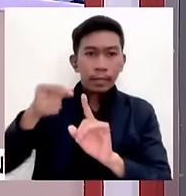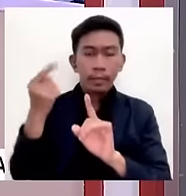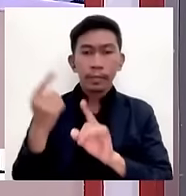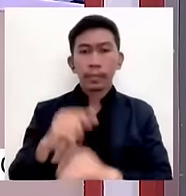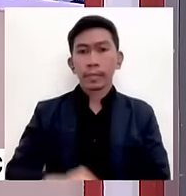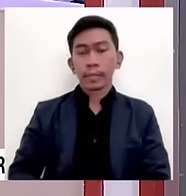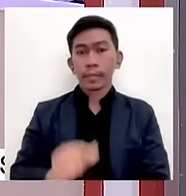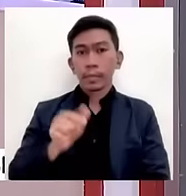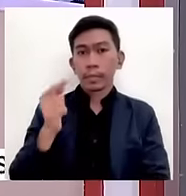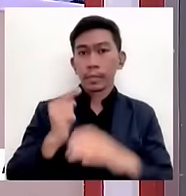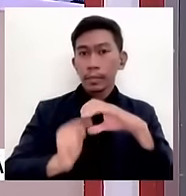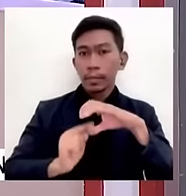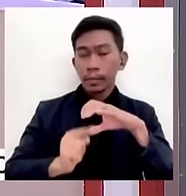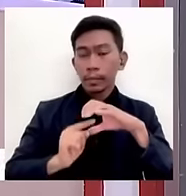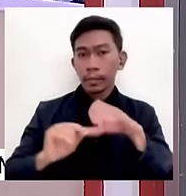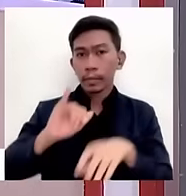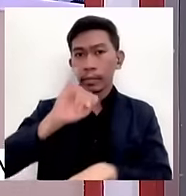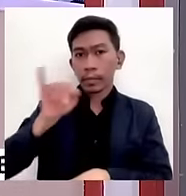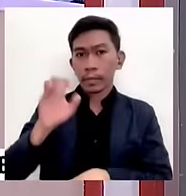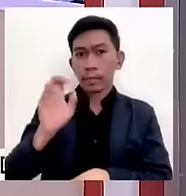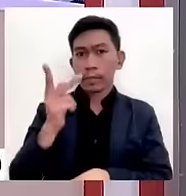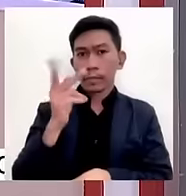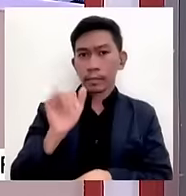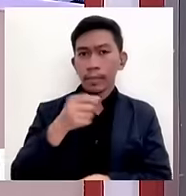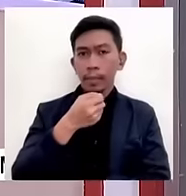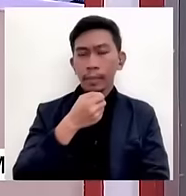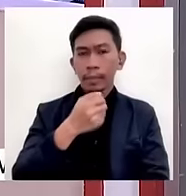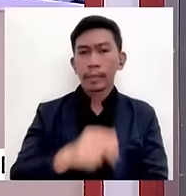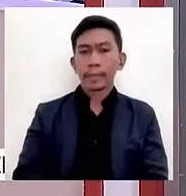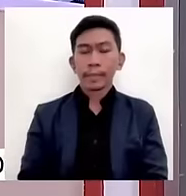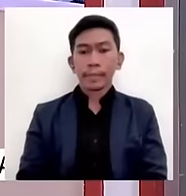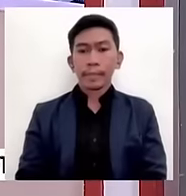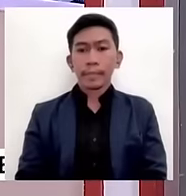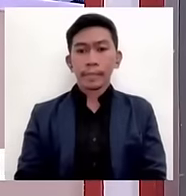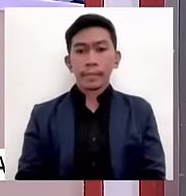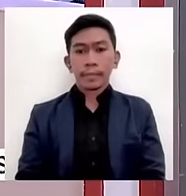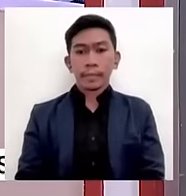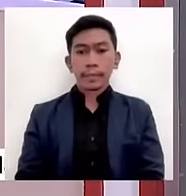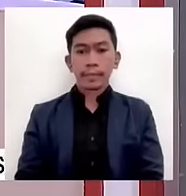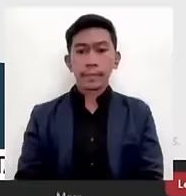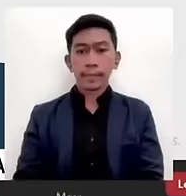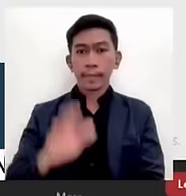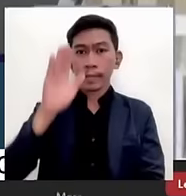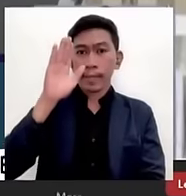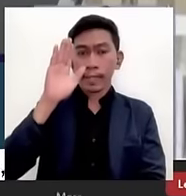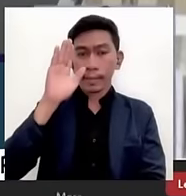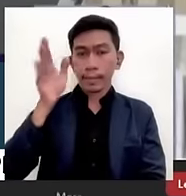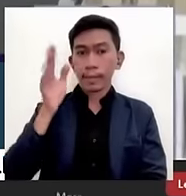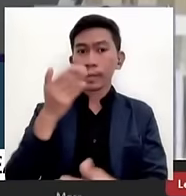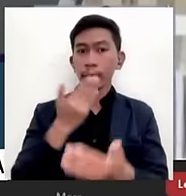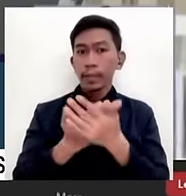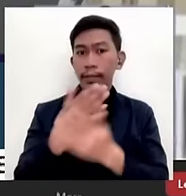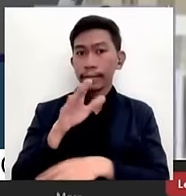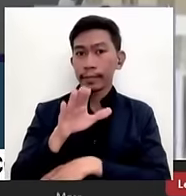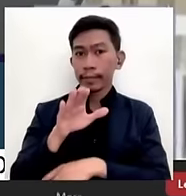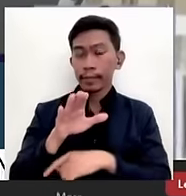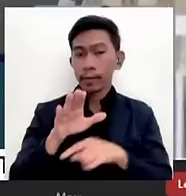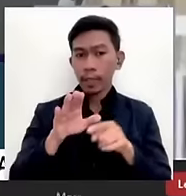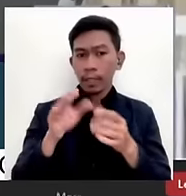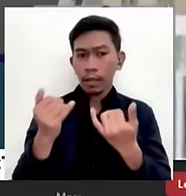joins us with more details. Jackie, what more can you tell us? Hi, good afternoon, Carmina. The Philippine economy expanded